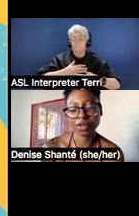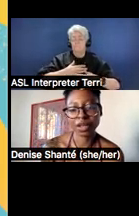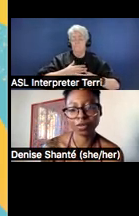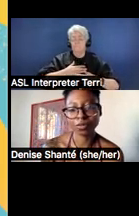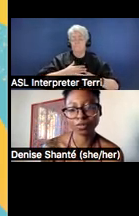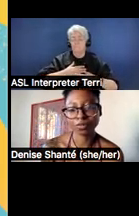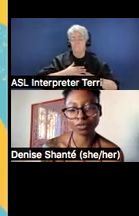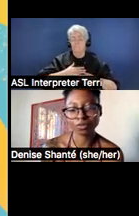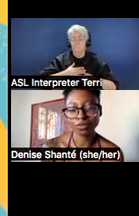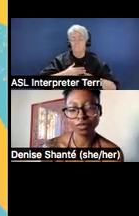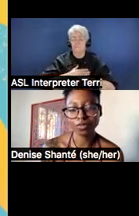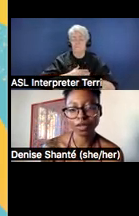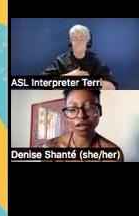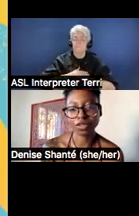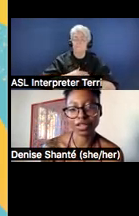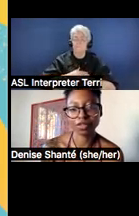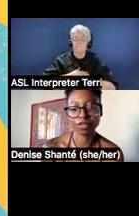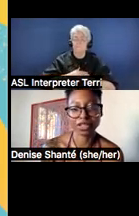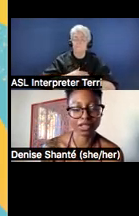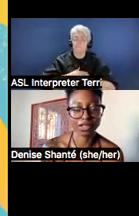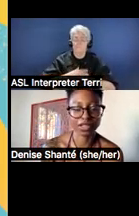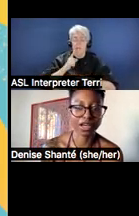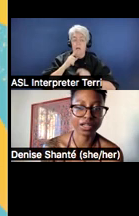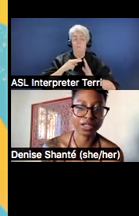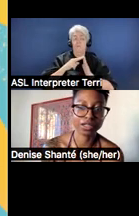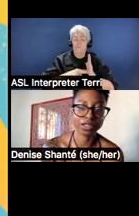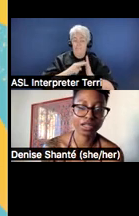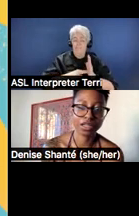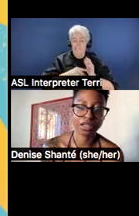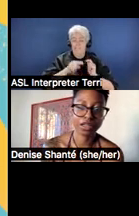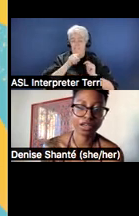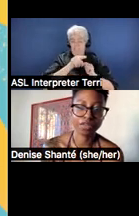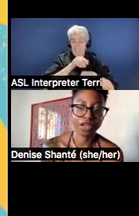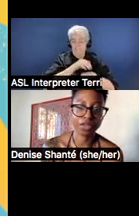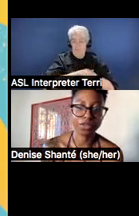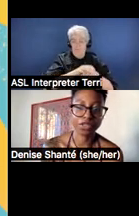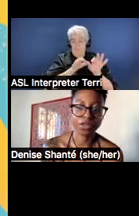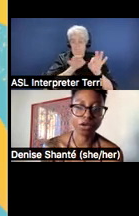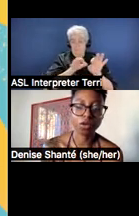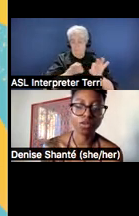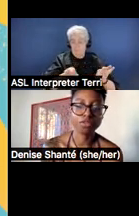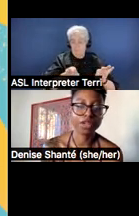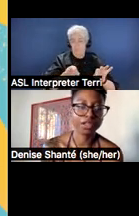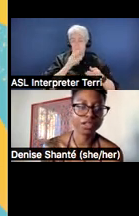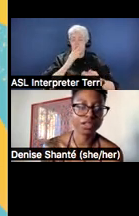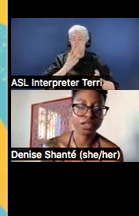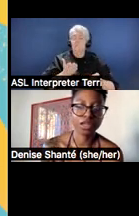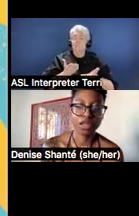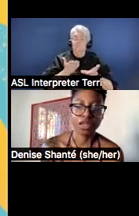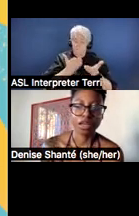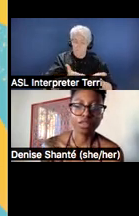body right now, I'll read the phrases to guide us inviting you to hold the